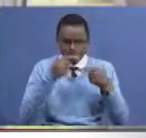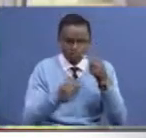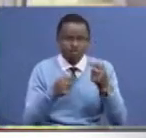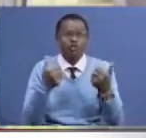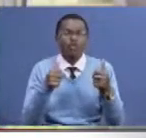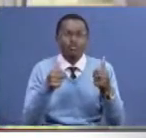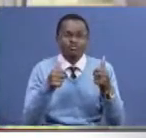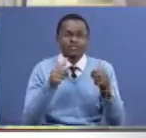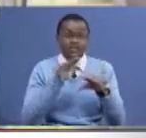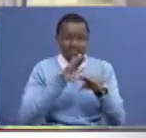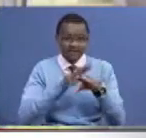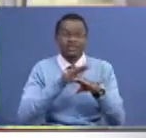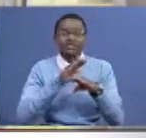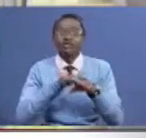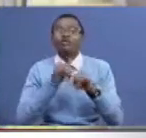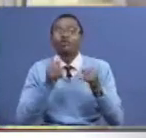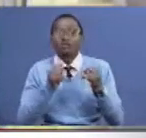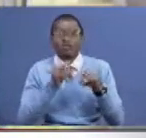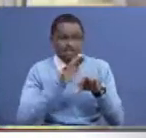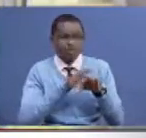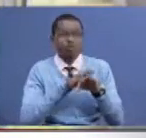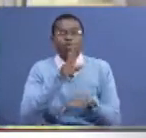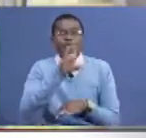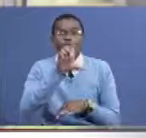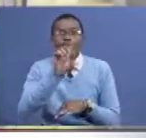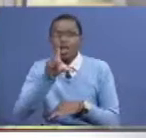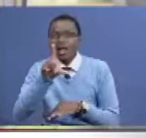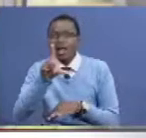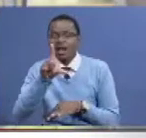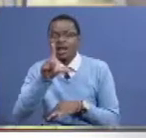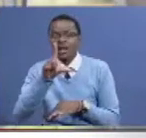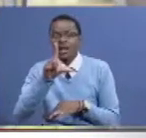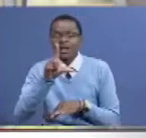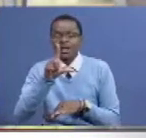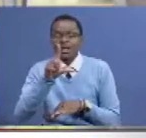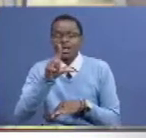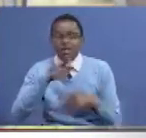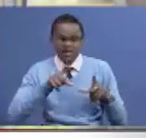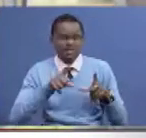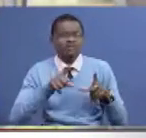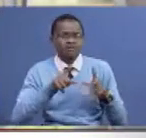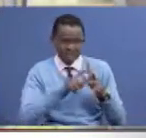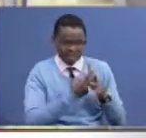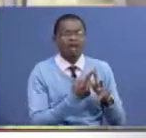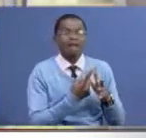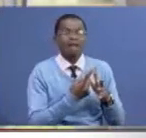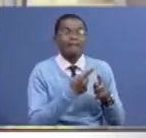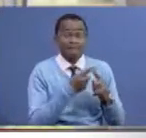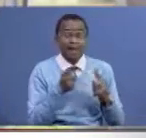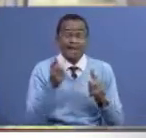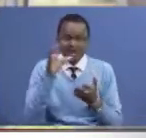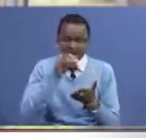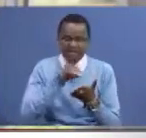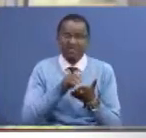news. Otherwise, it is a good bill. Let's take effect. Let's be covered. But again,